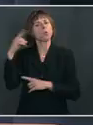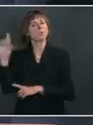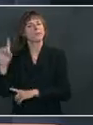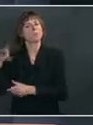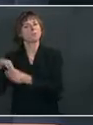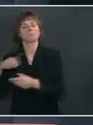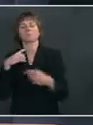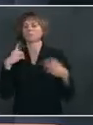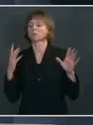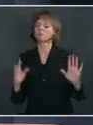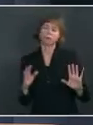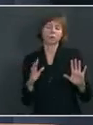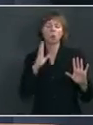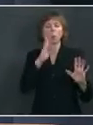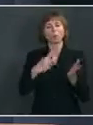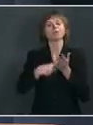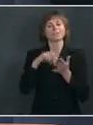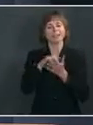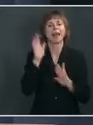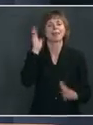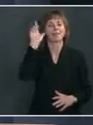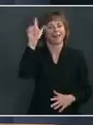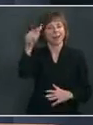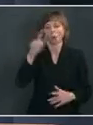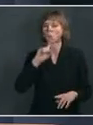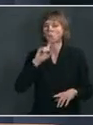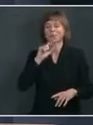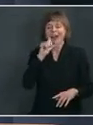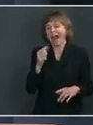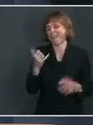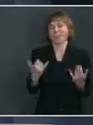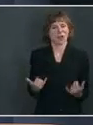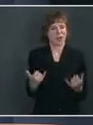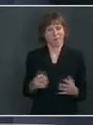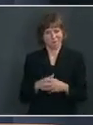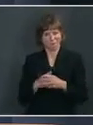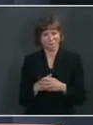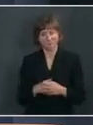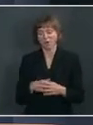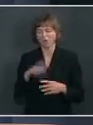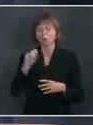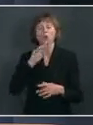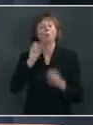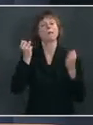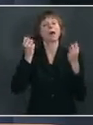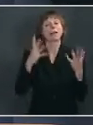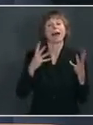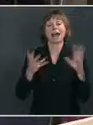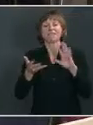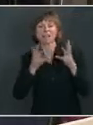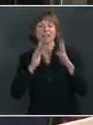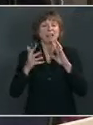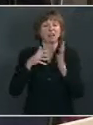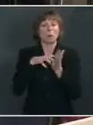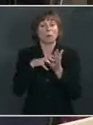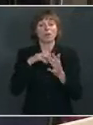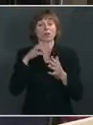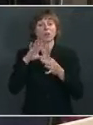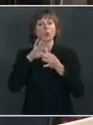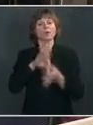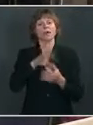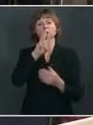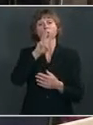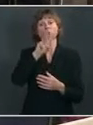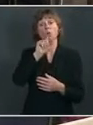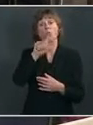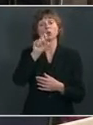have a conversation at that point. We're not there yet. Second question, on given all the volatility surrounding Wall Street and GameStop, what is the